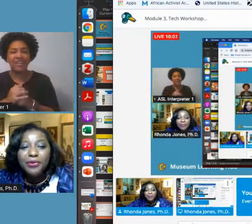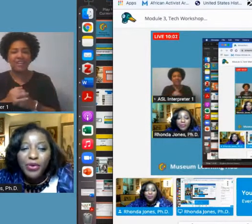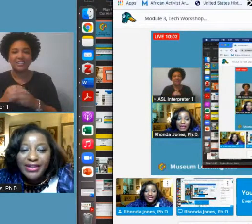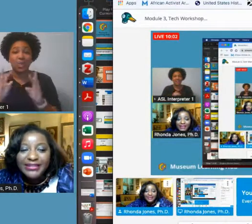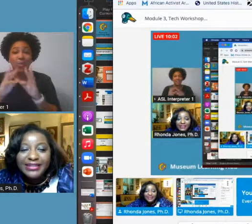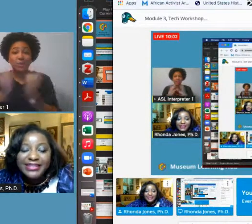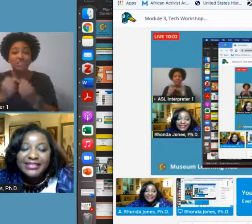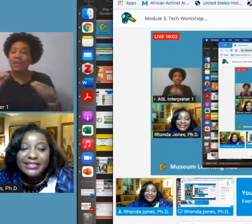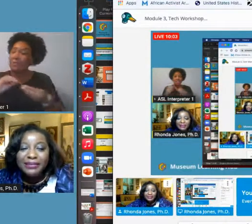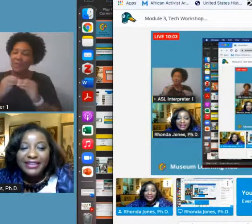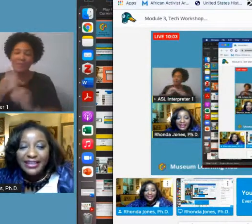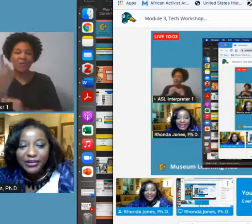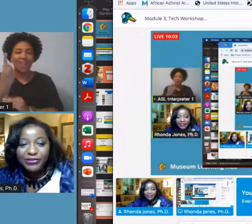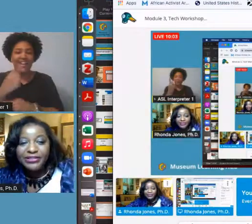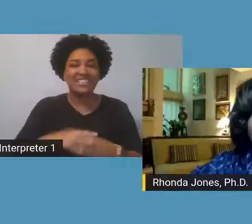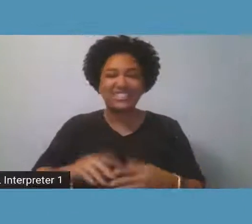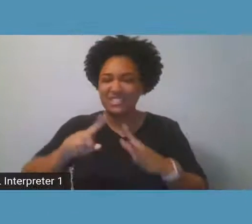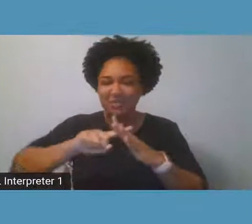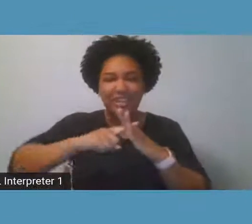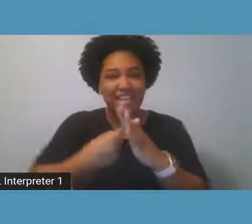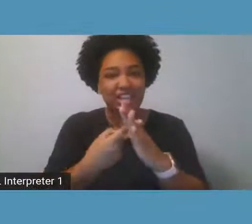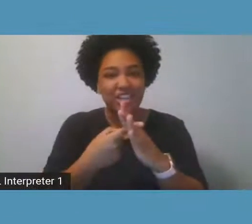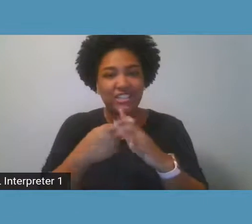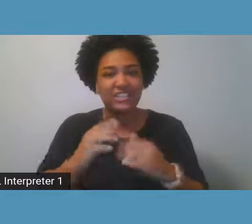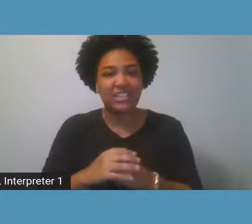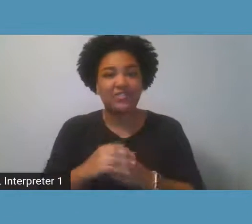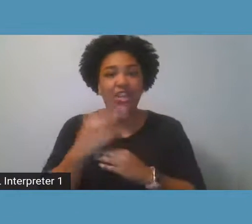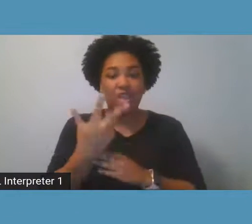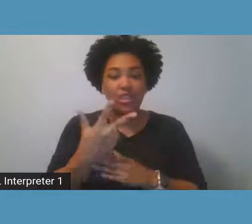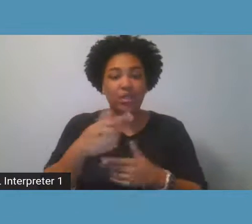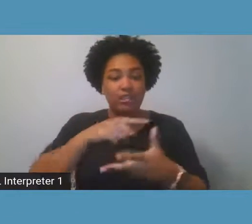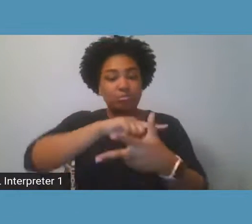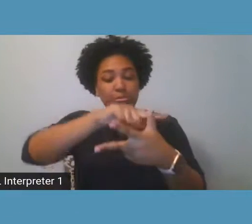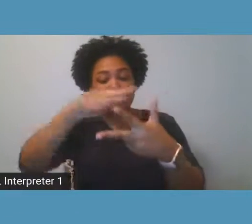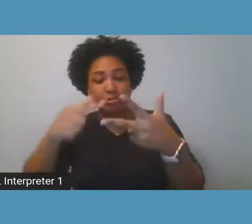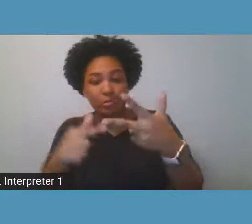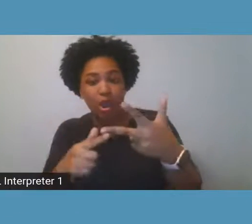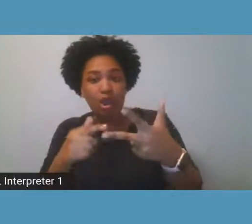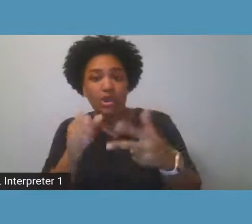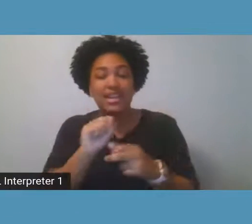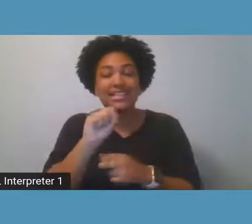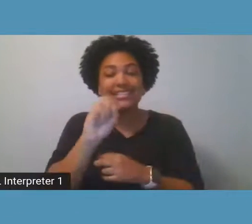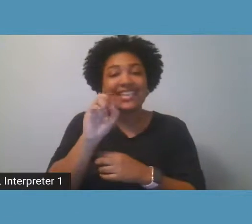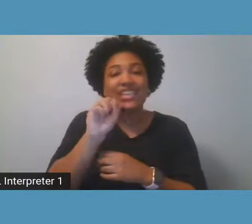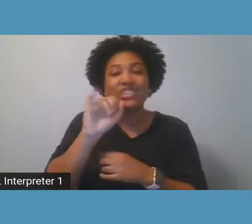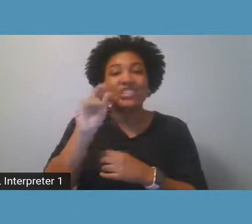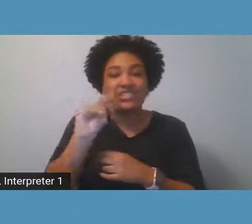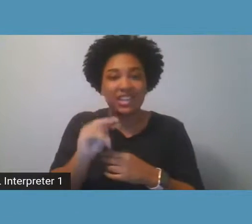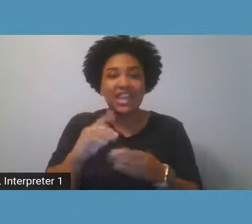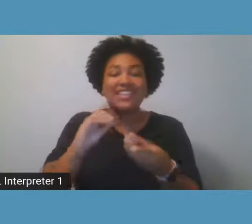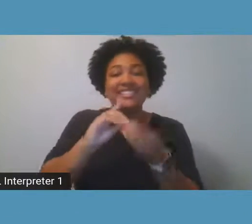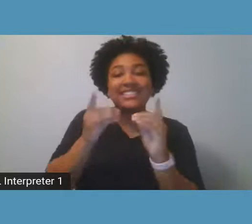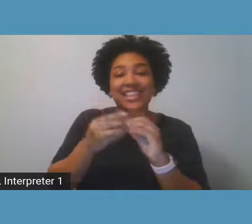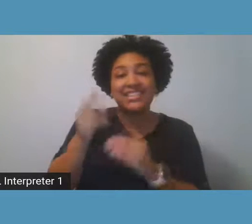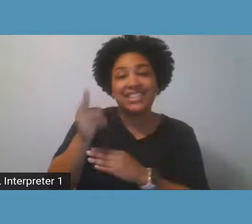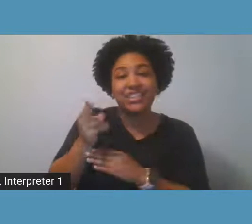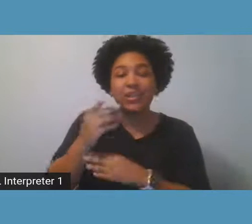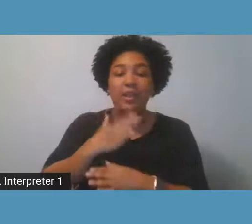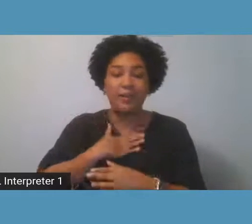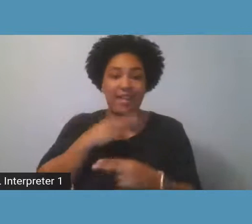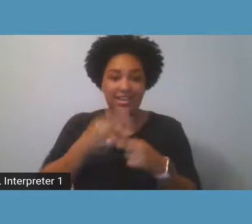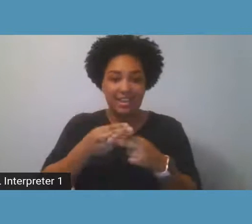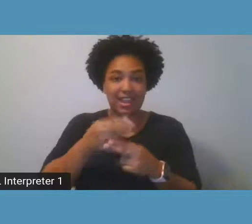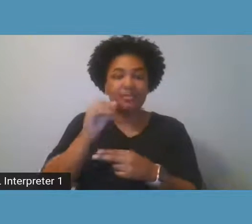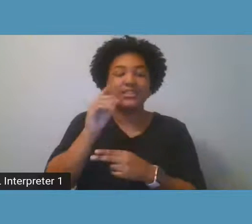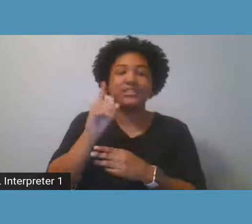workshop number one. This is the beginners of a three-part session on digitizing history. My name is Dr.